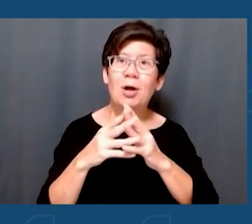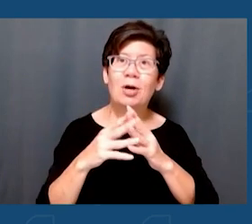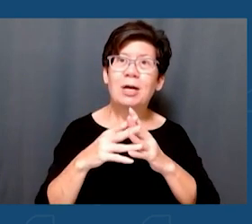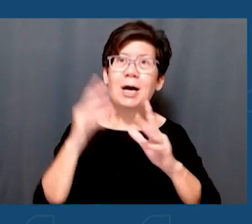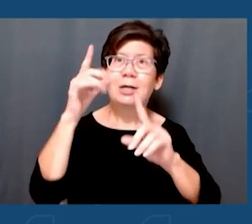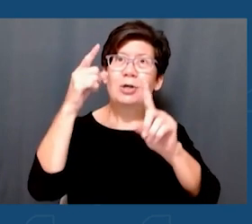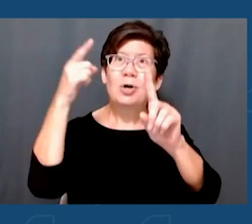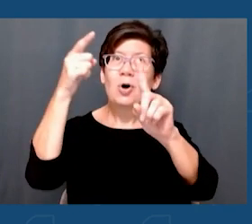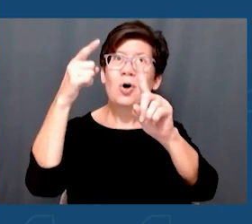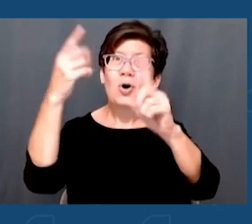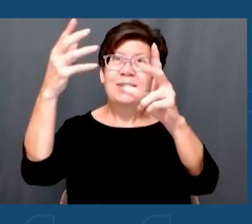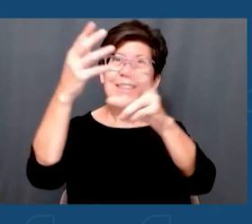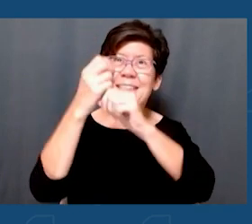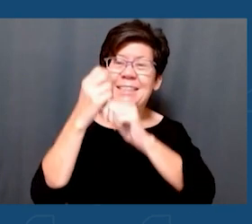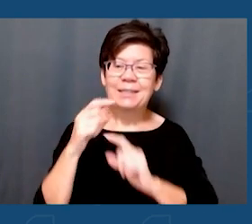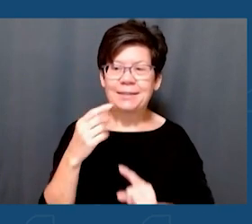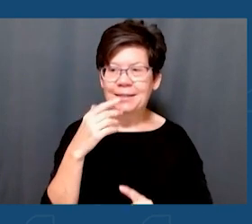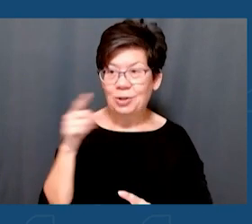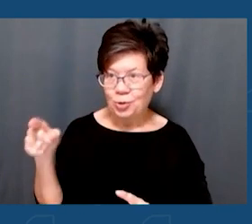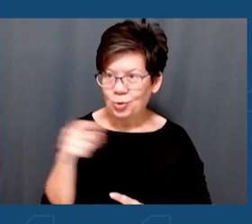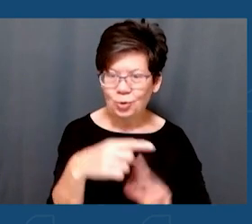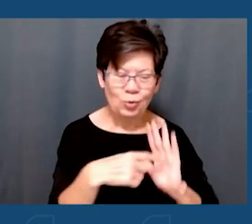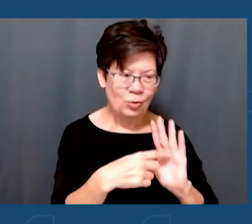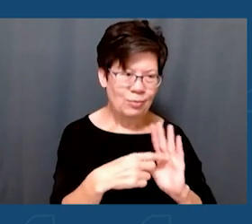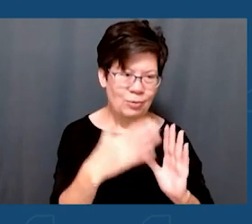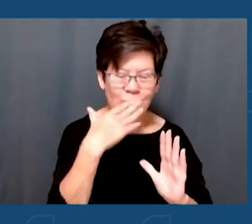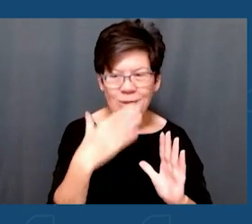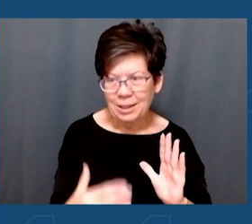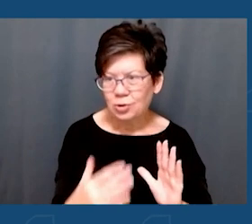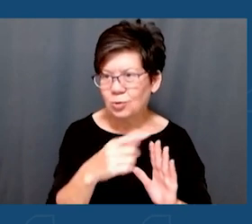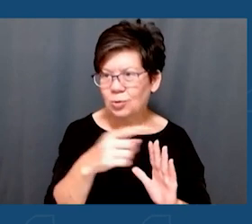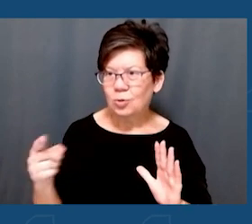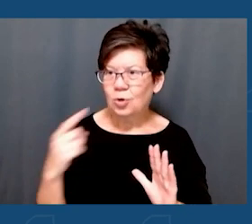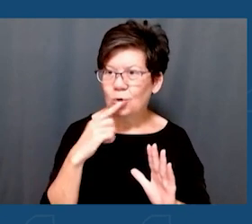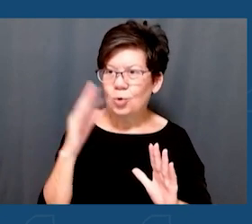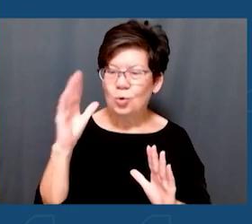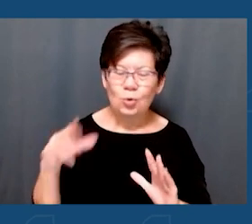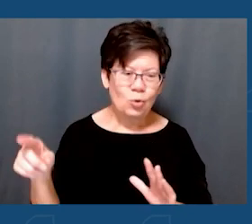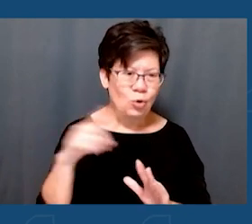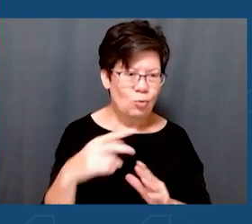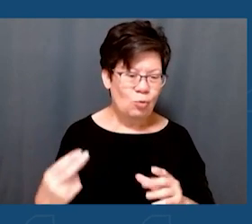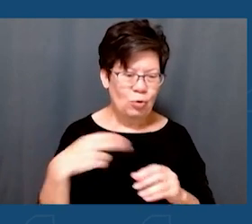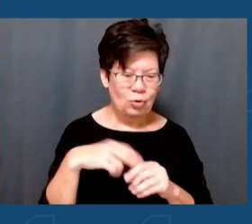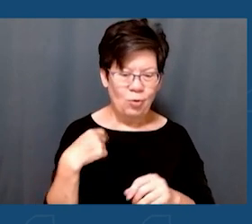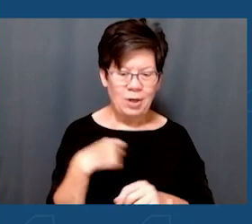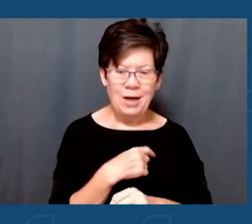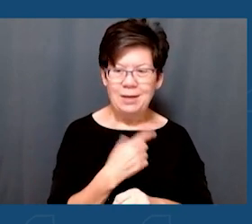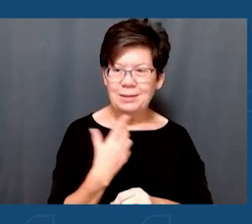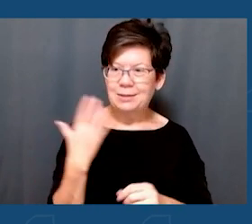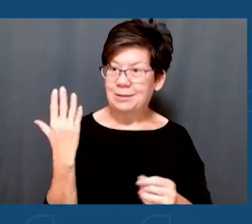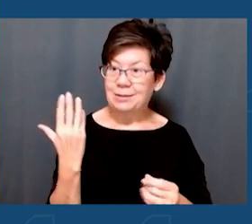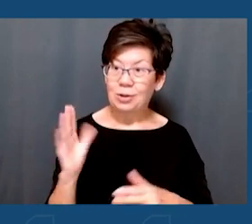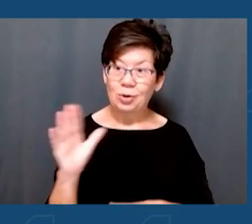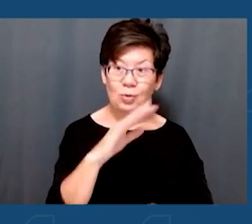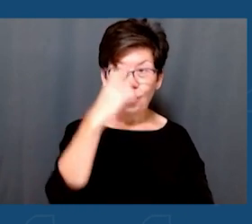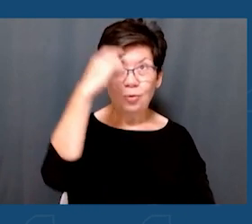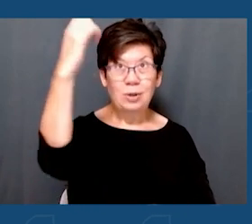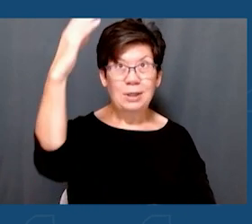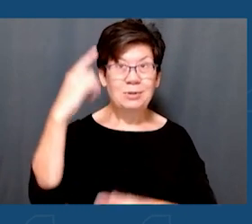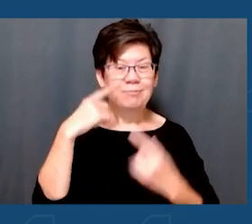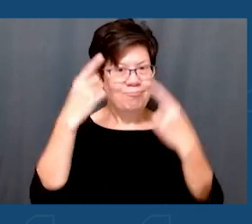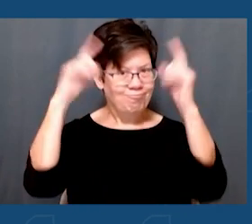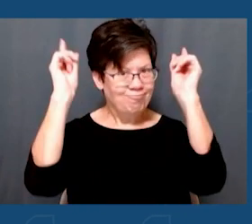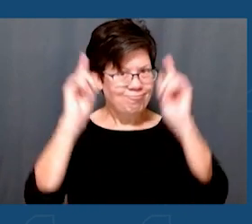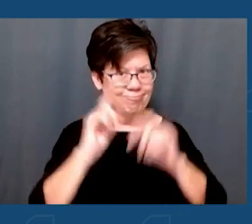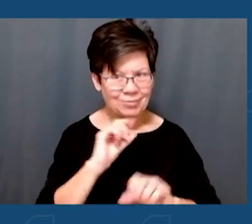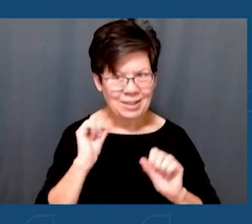for you, and we look forward to making sure that you will join us in living your dreams, because we are all better for it.